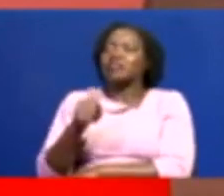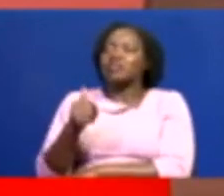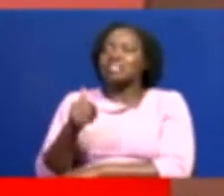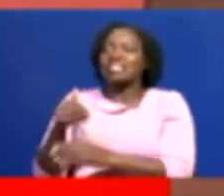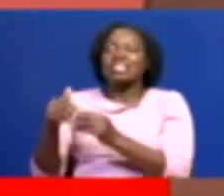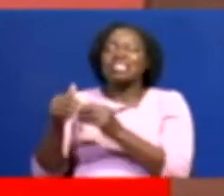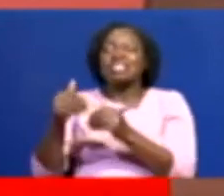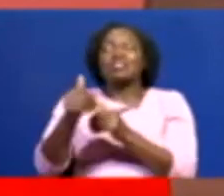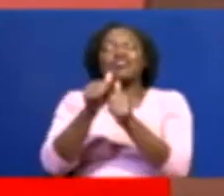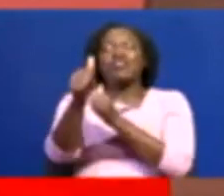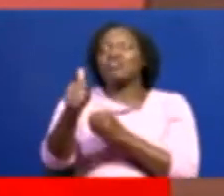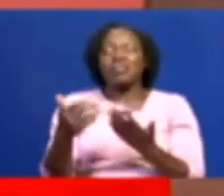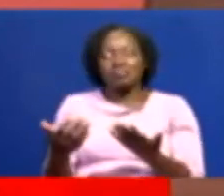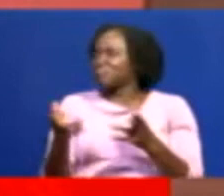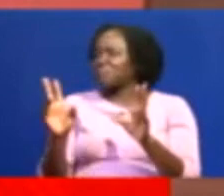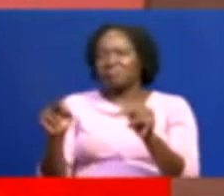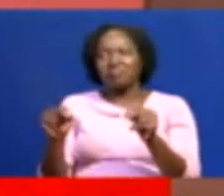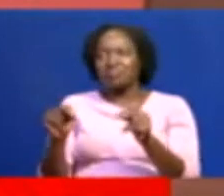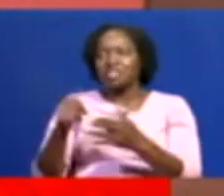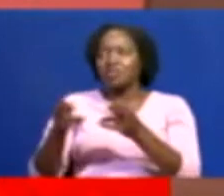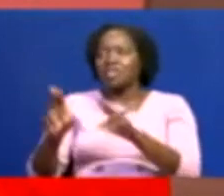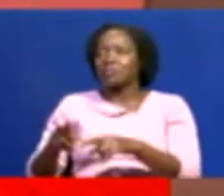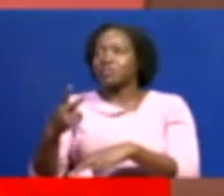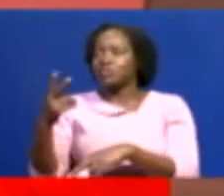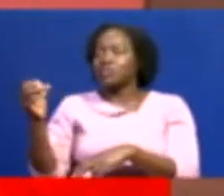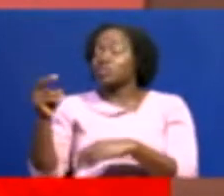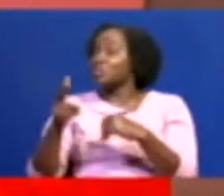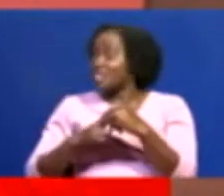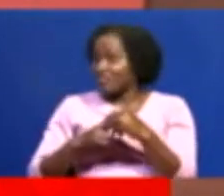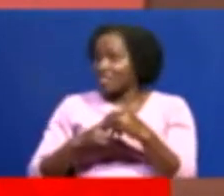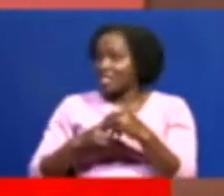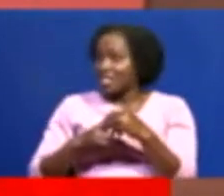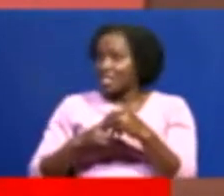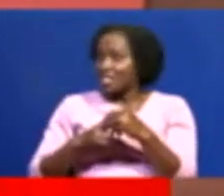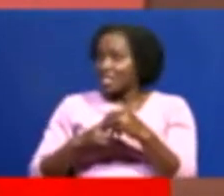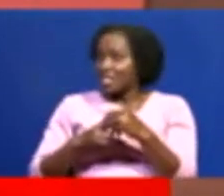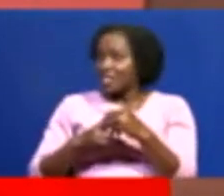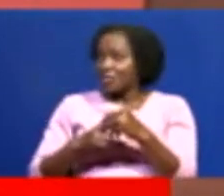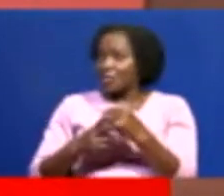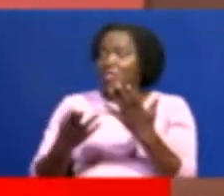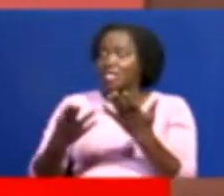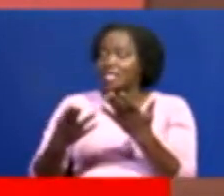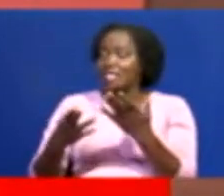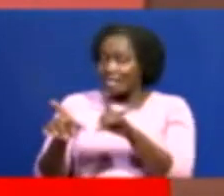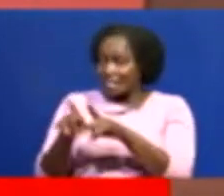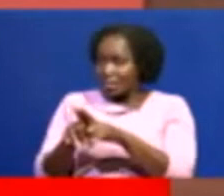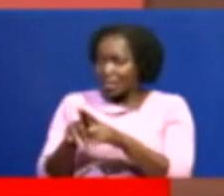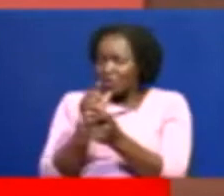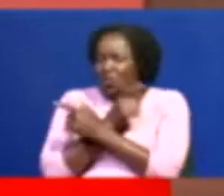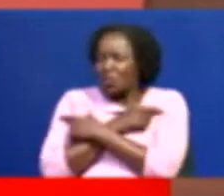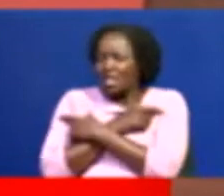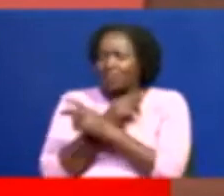too far. We need to see what happened in 2007. Mm-hmm. We implement the same, and we will have peace